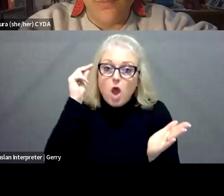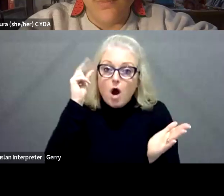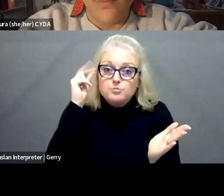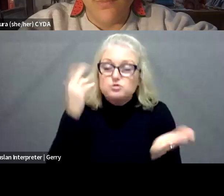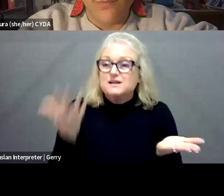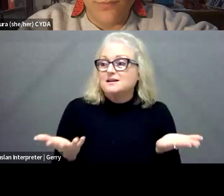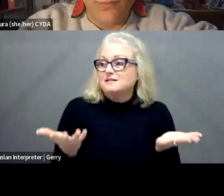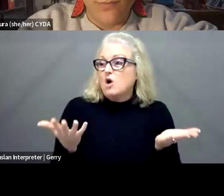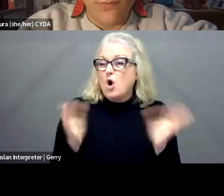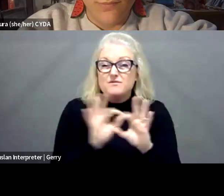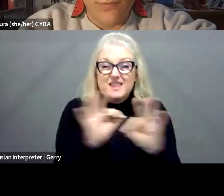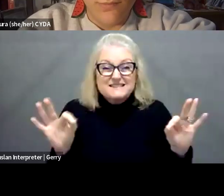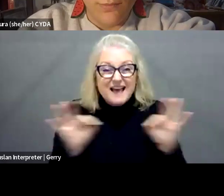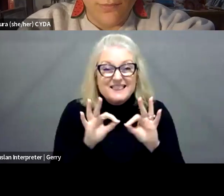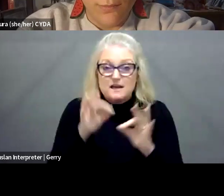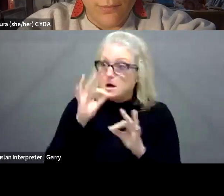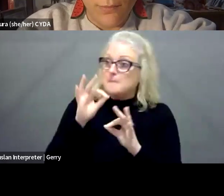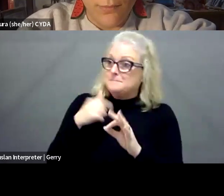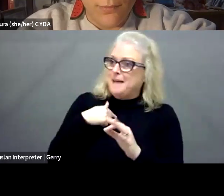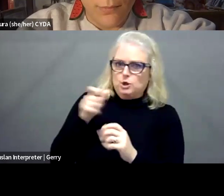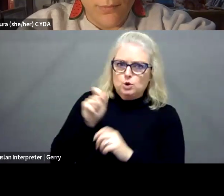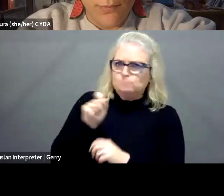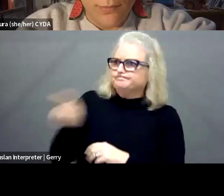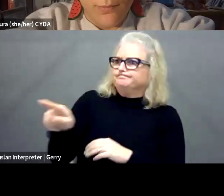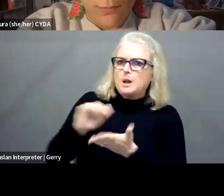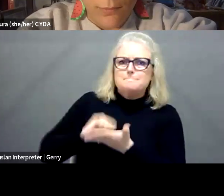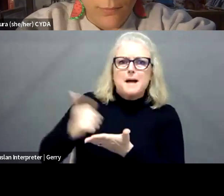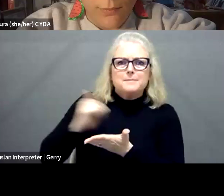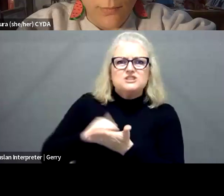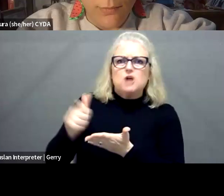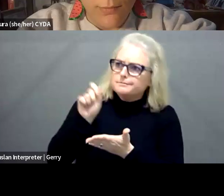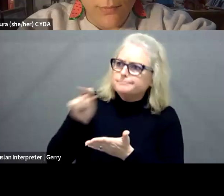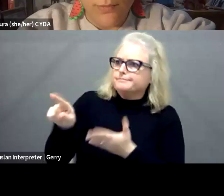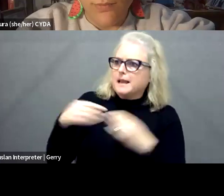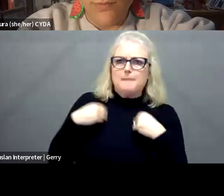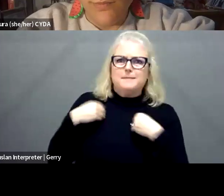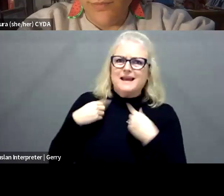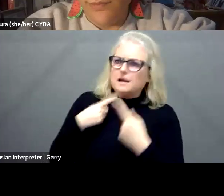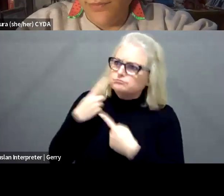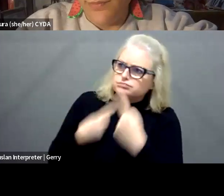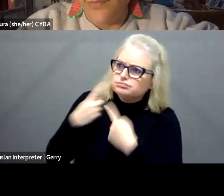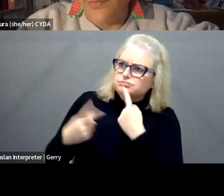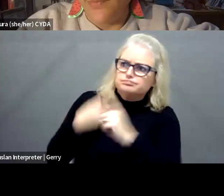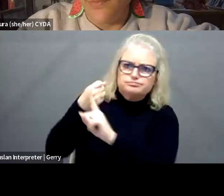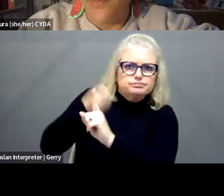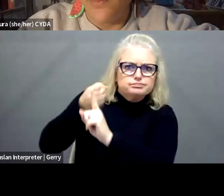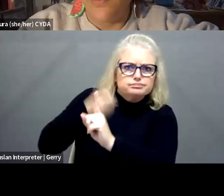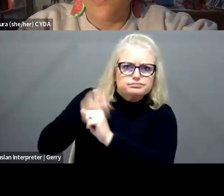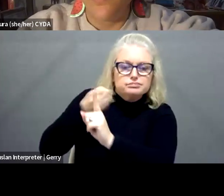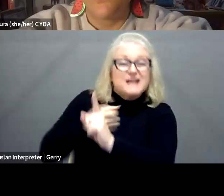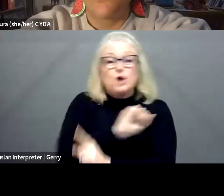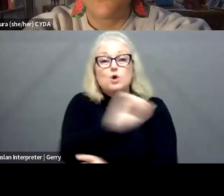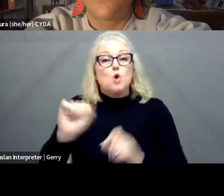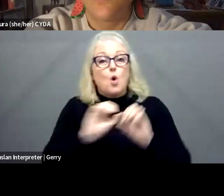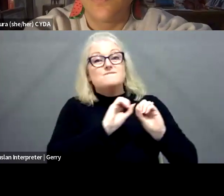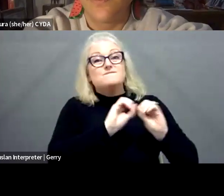examples, you could write to publishers or authors who might be willing to take on your recommendations. So yeah, your feedback matters when it